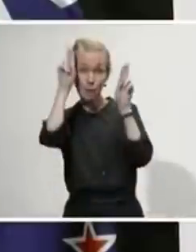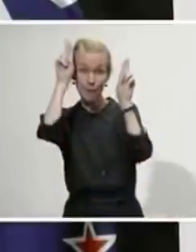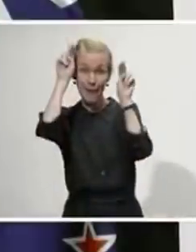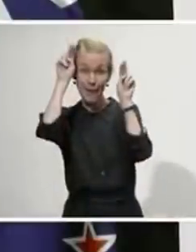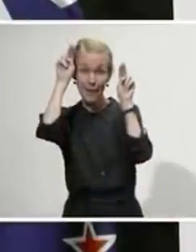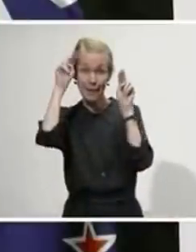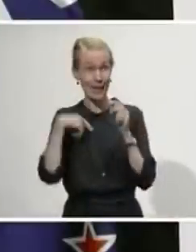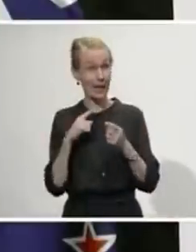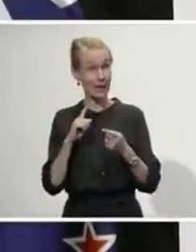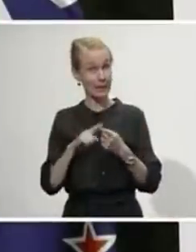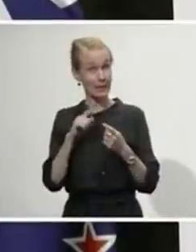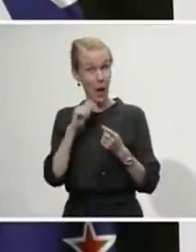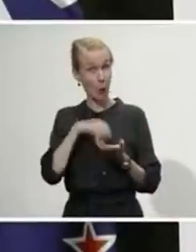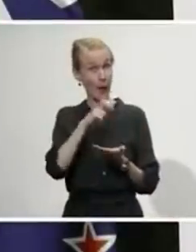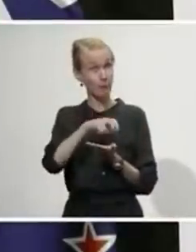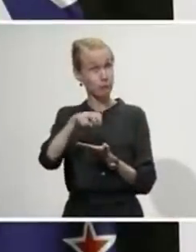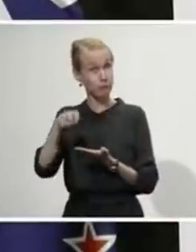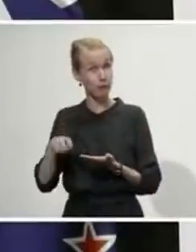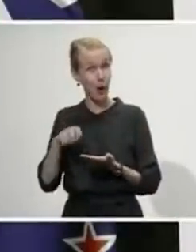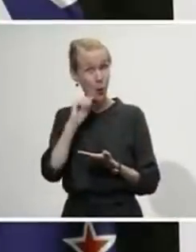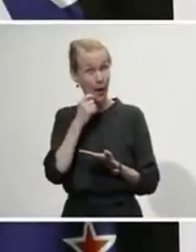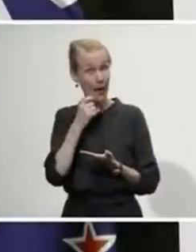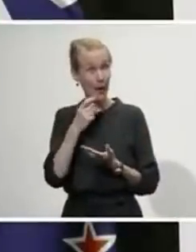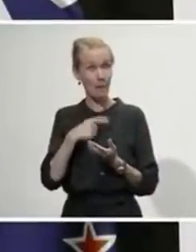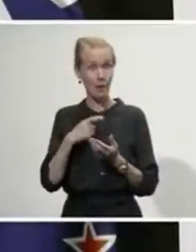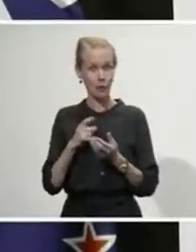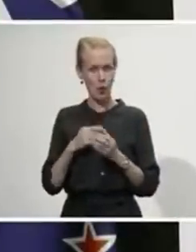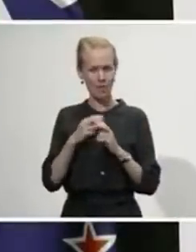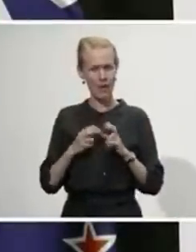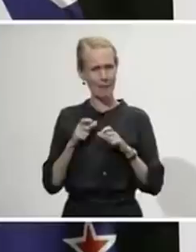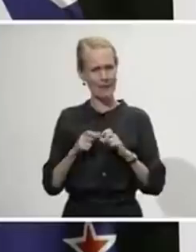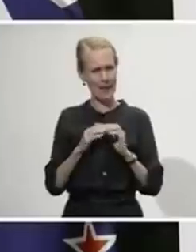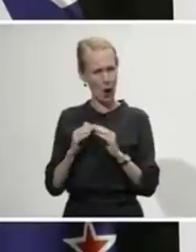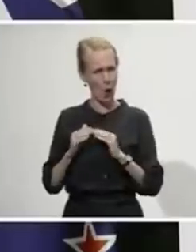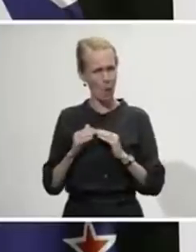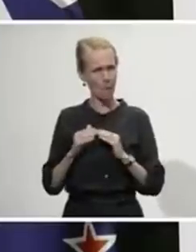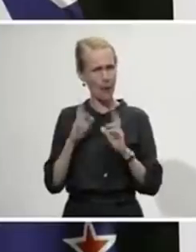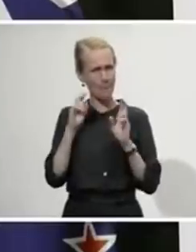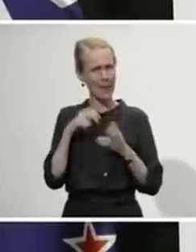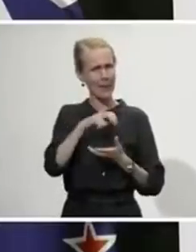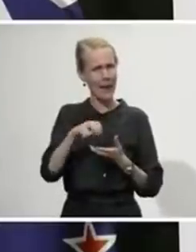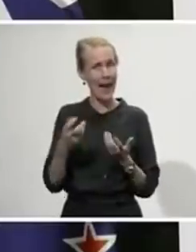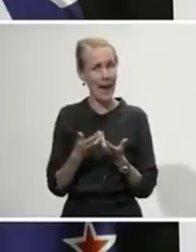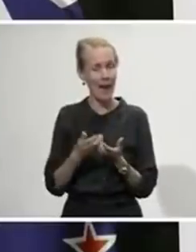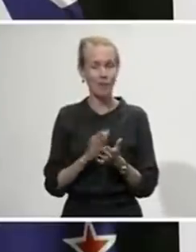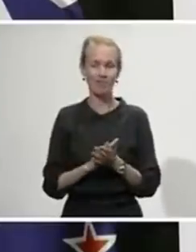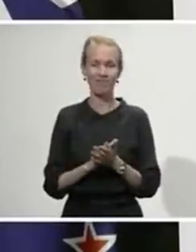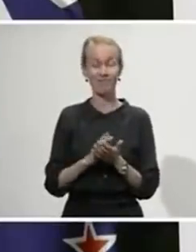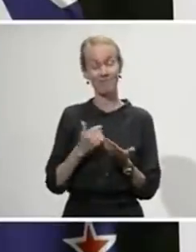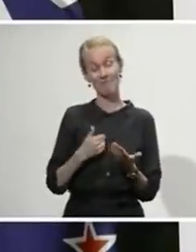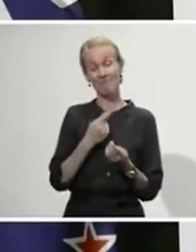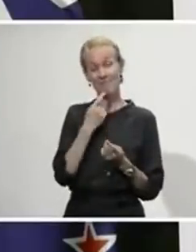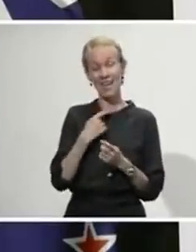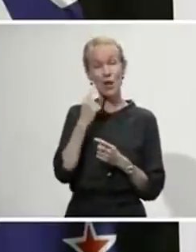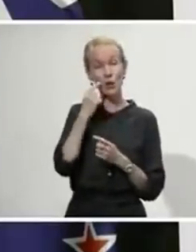Zealand were assured all was okay. You'll be pleased to know that we do consider both the Tooth Fairy and the Easter Bunny